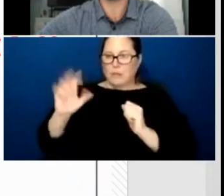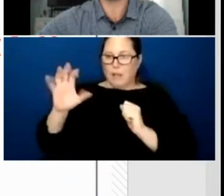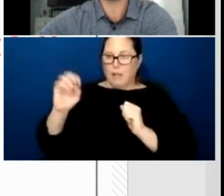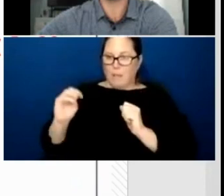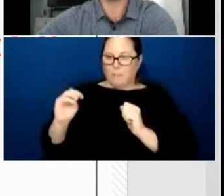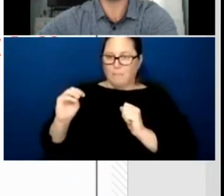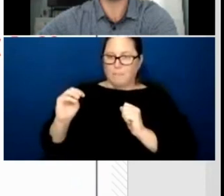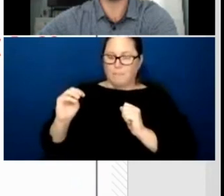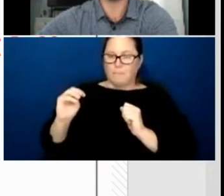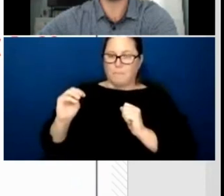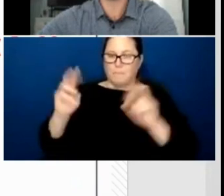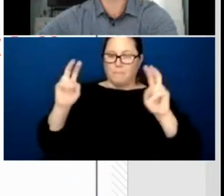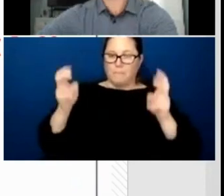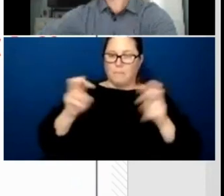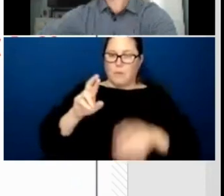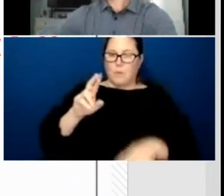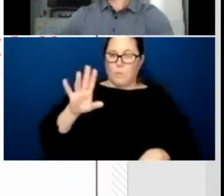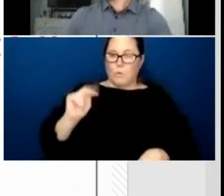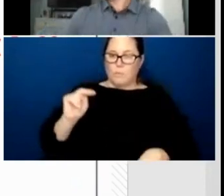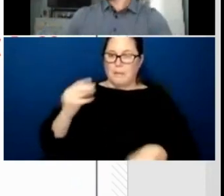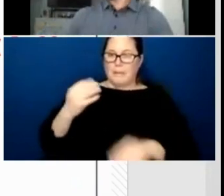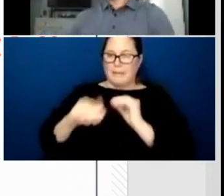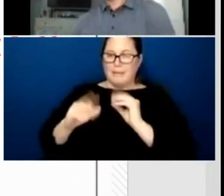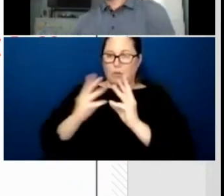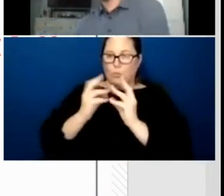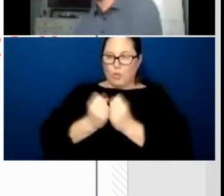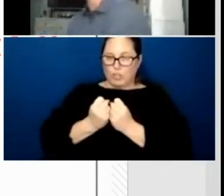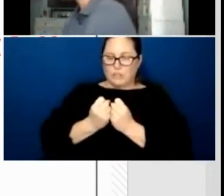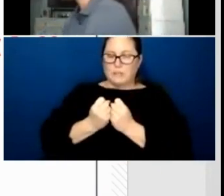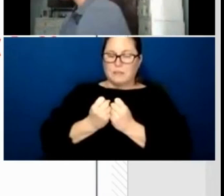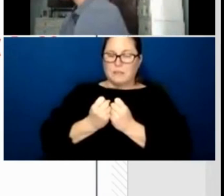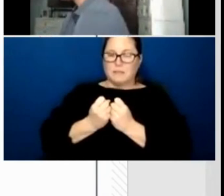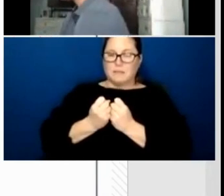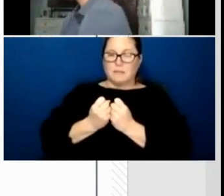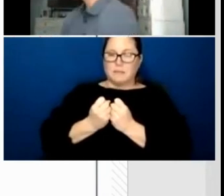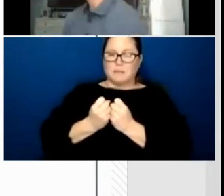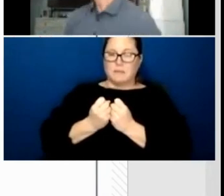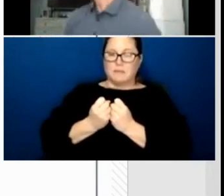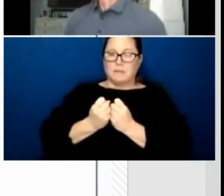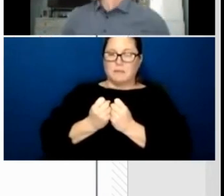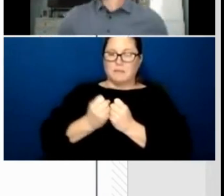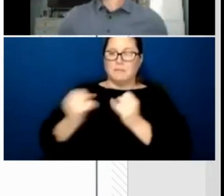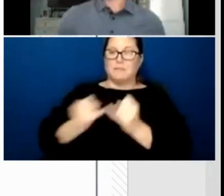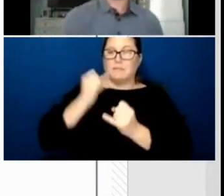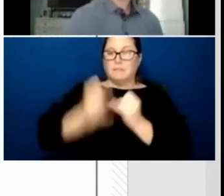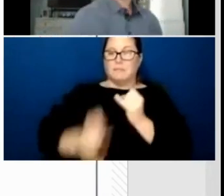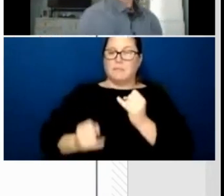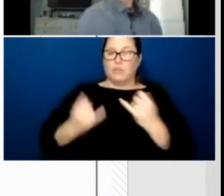line Reuben email worksheets, and we'll get it to you that way. Finally, everyone here